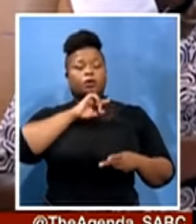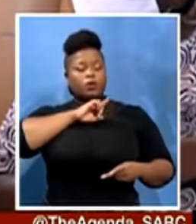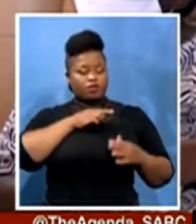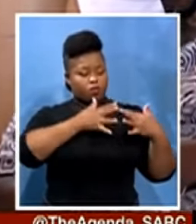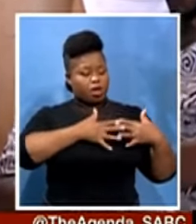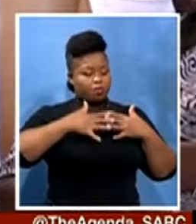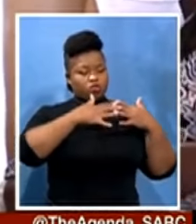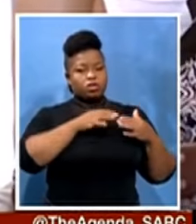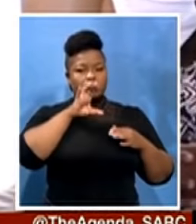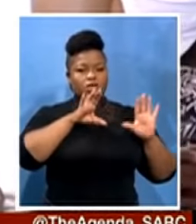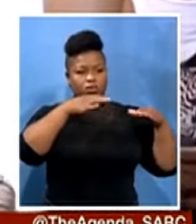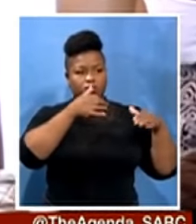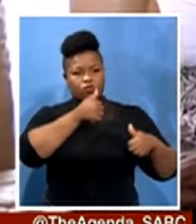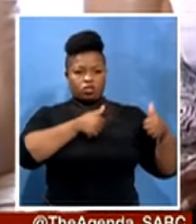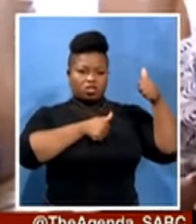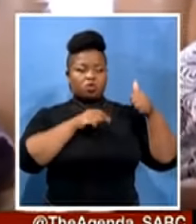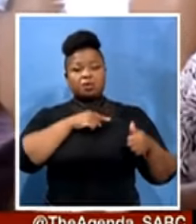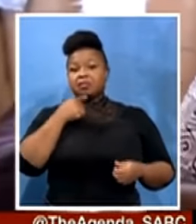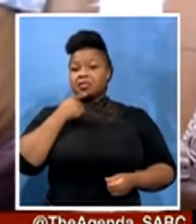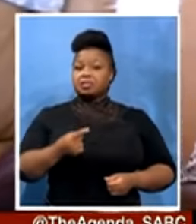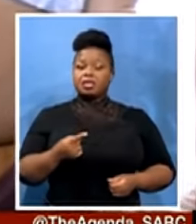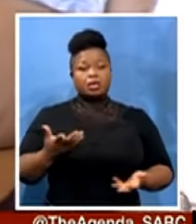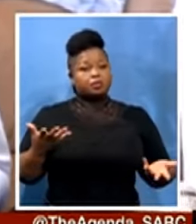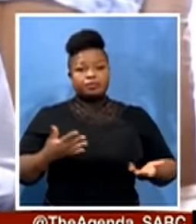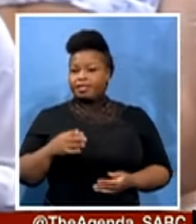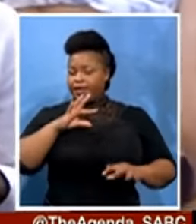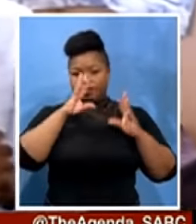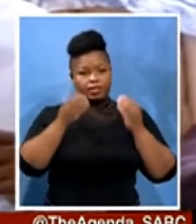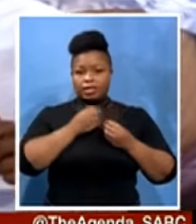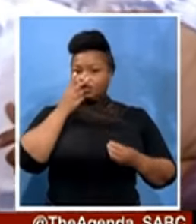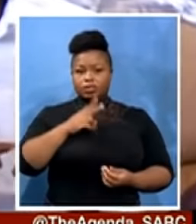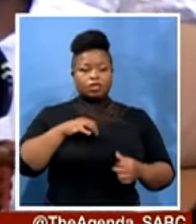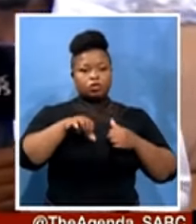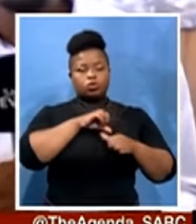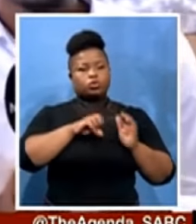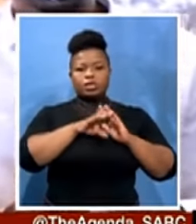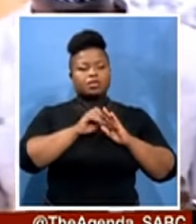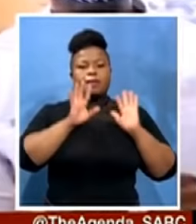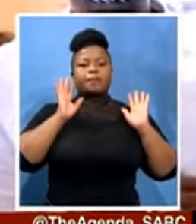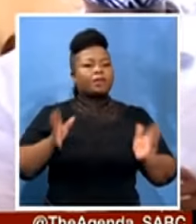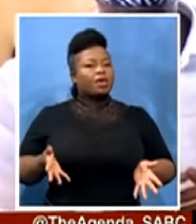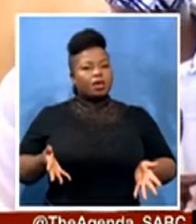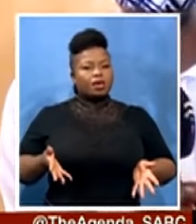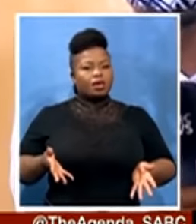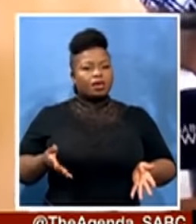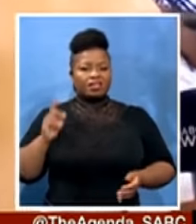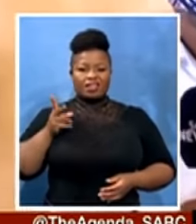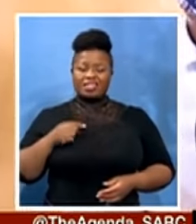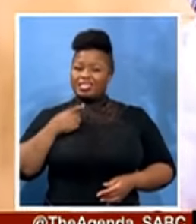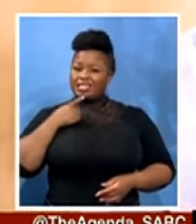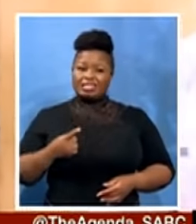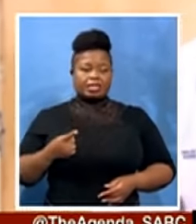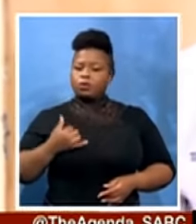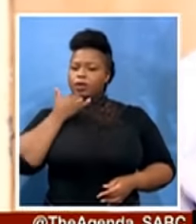is all that they are seeing on social networks. And they are also mentioning that they are not very happy with the pictures that